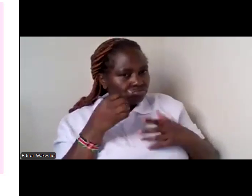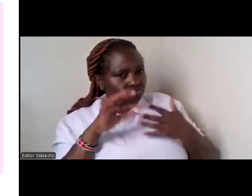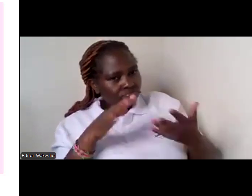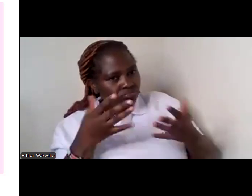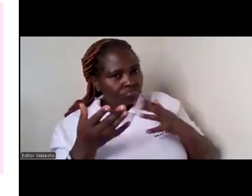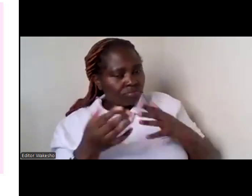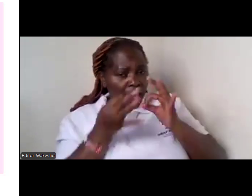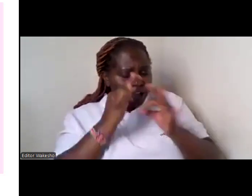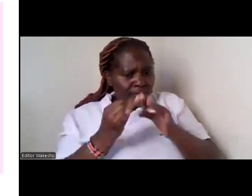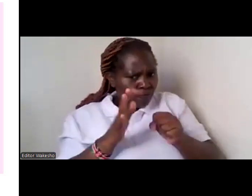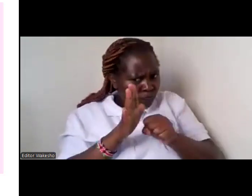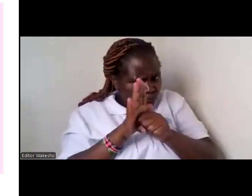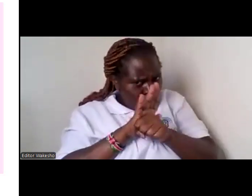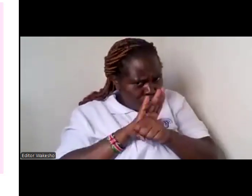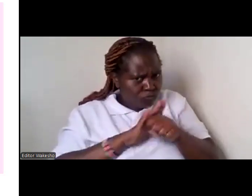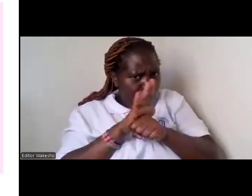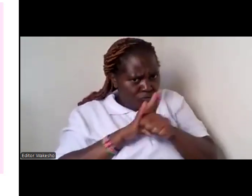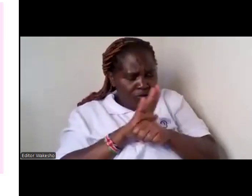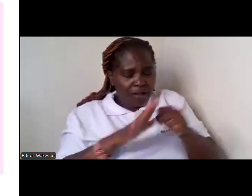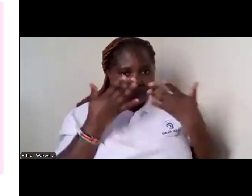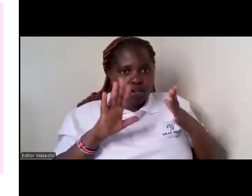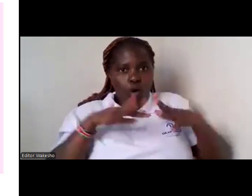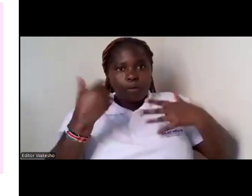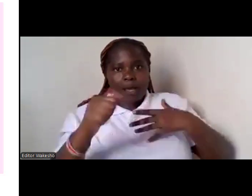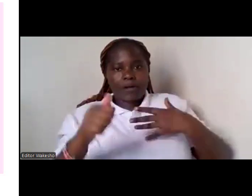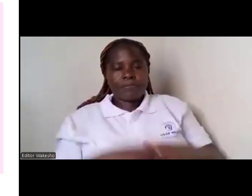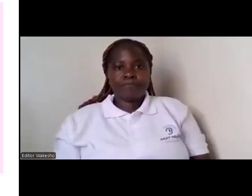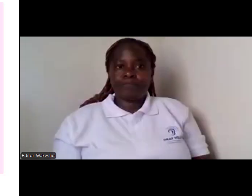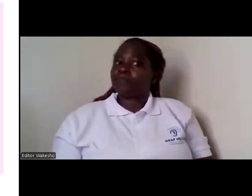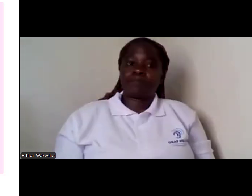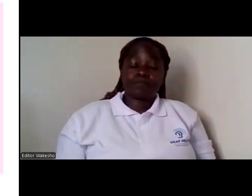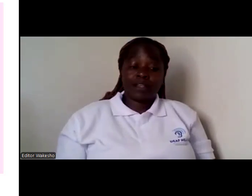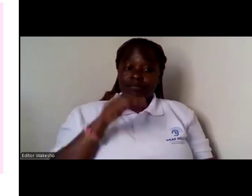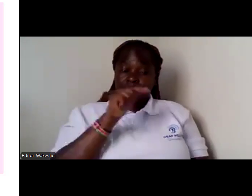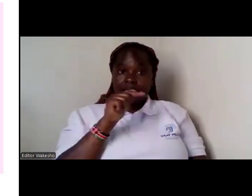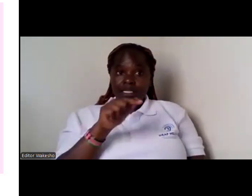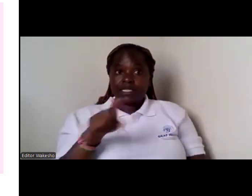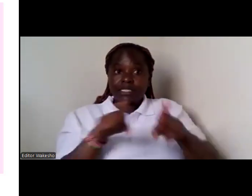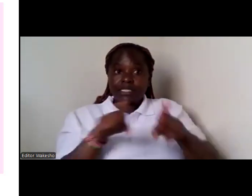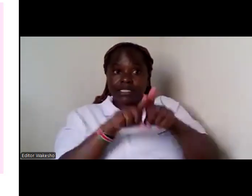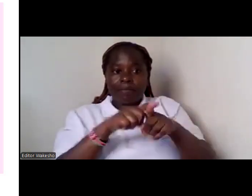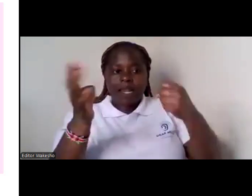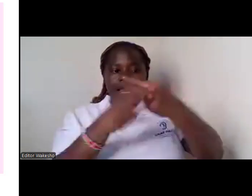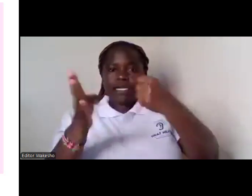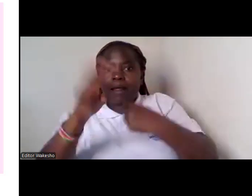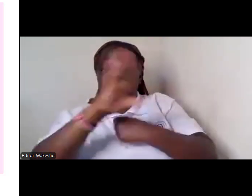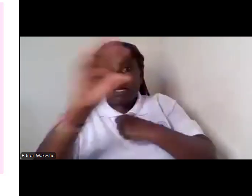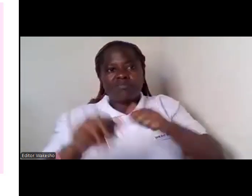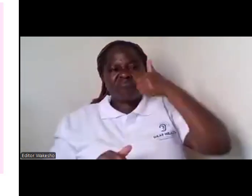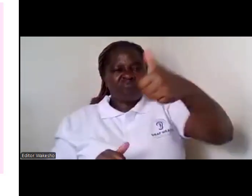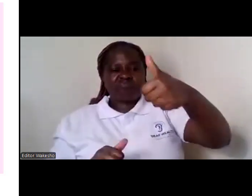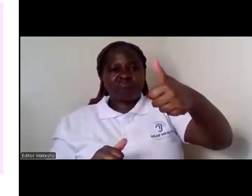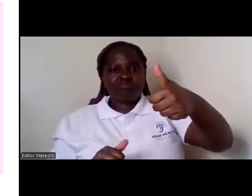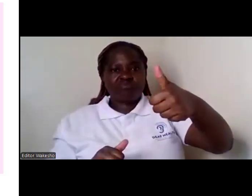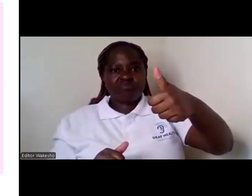tubes are blocked. So this one is also 99% effective. Remember,